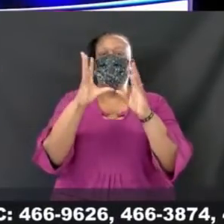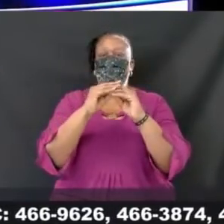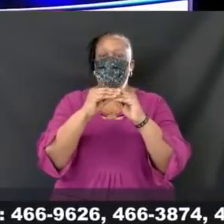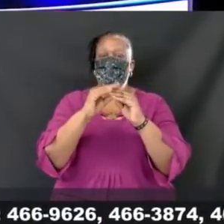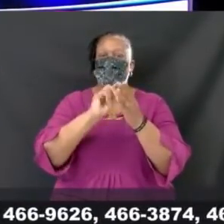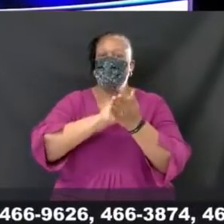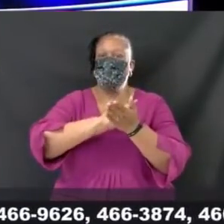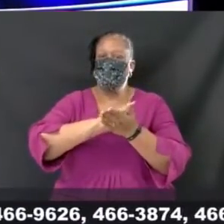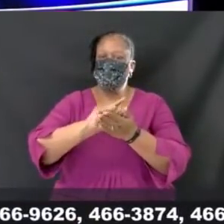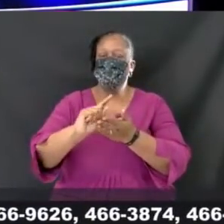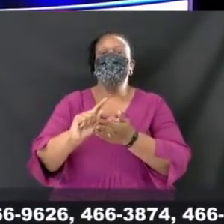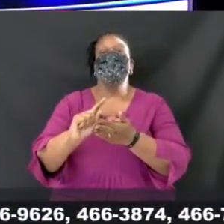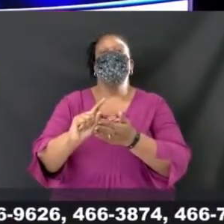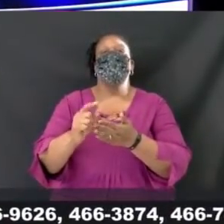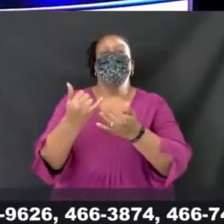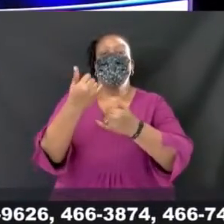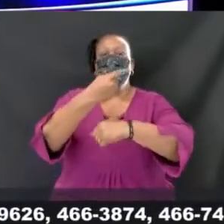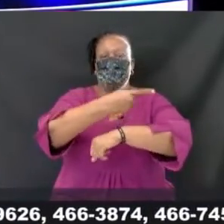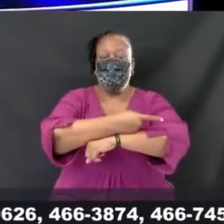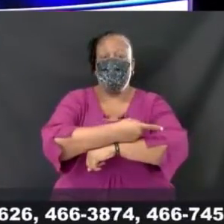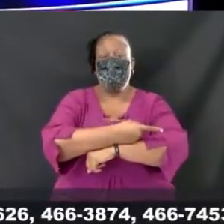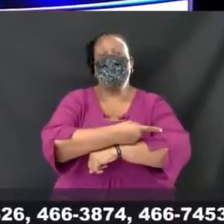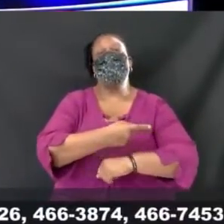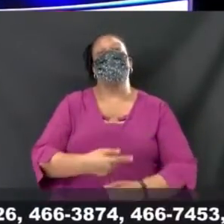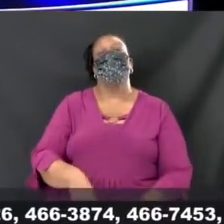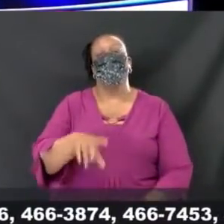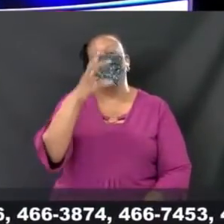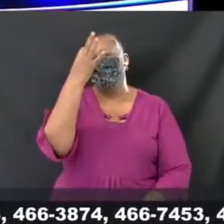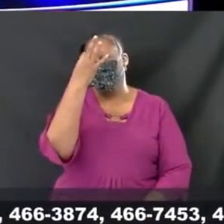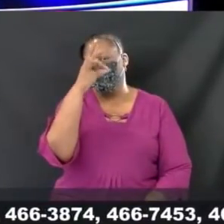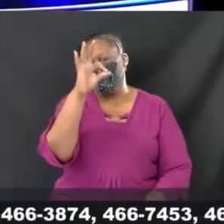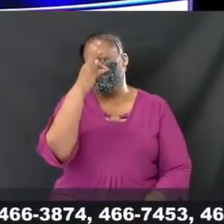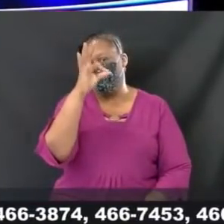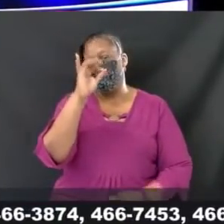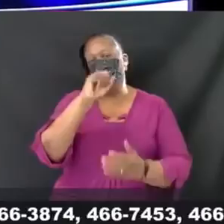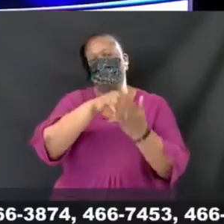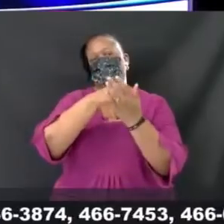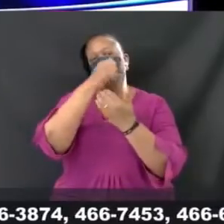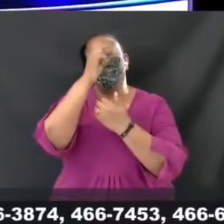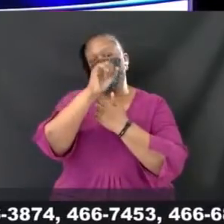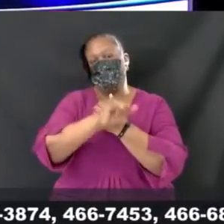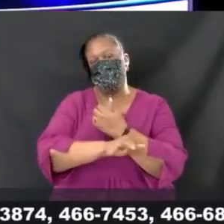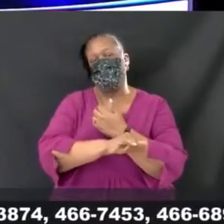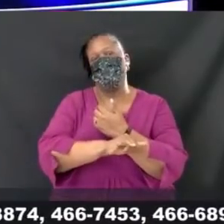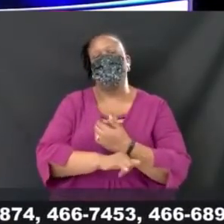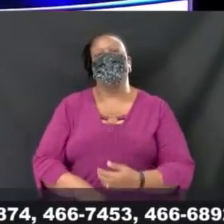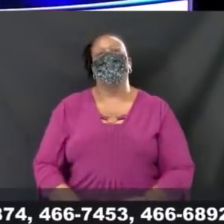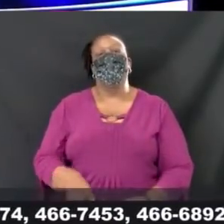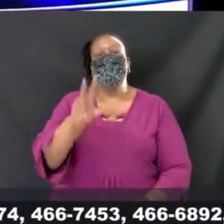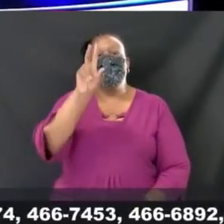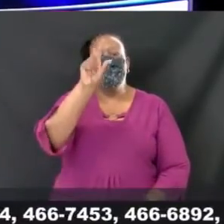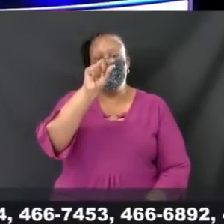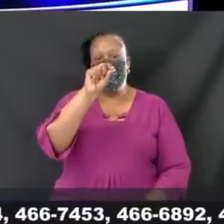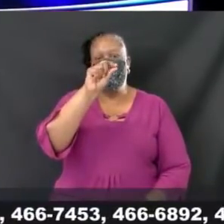COVID-19 weekly briefing for today, the 19th day of January in the